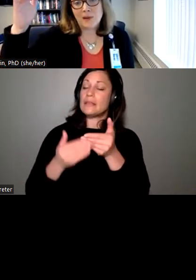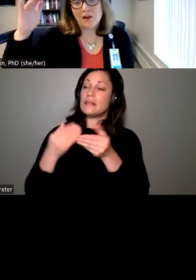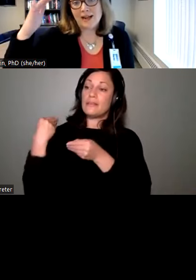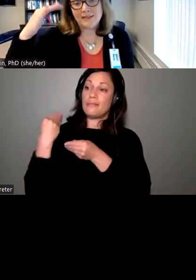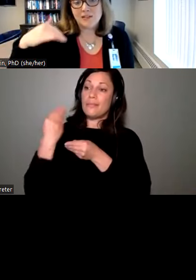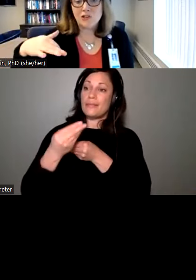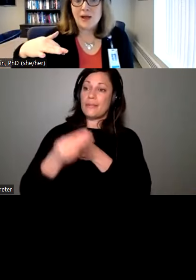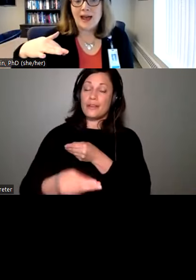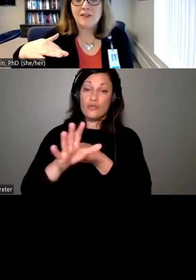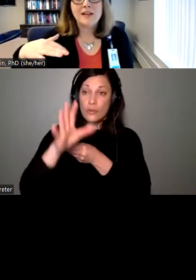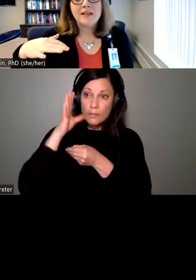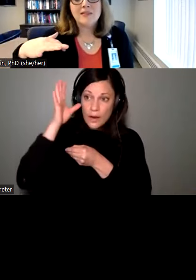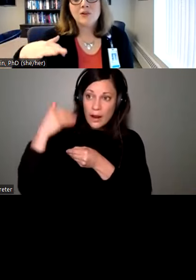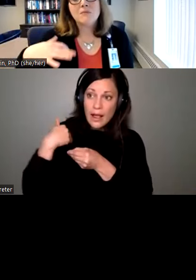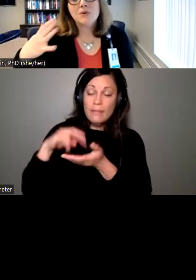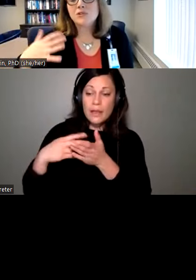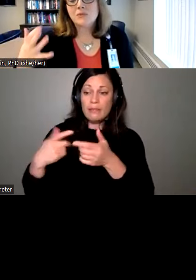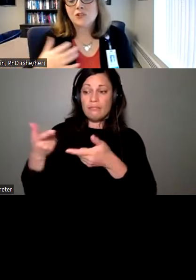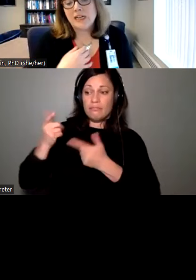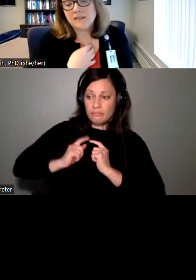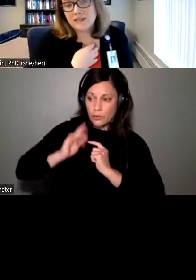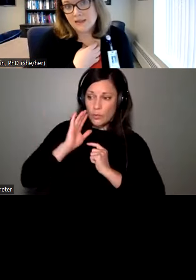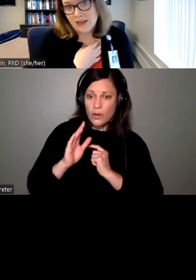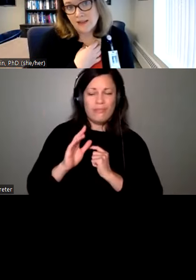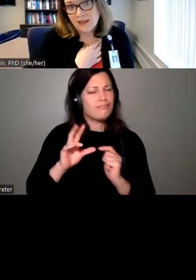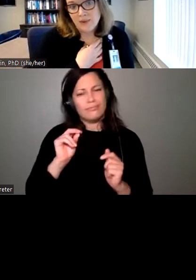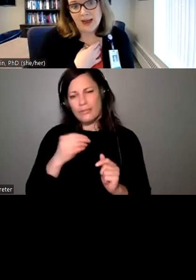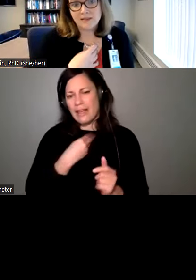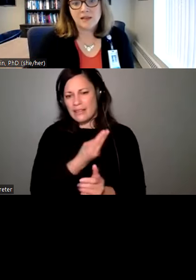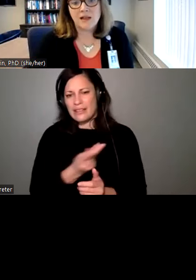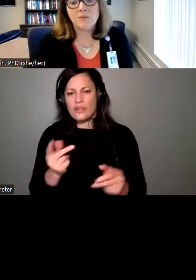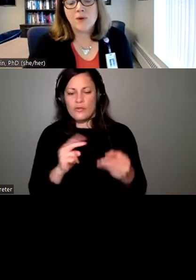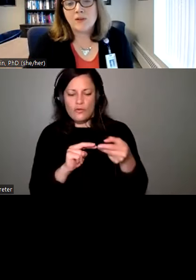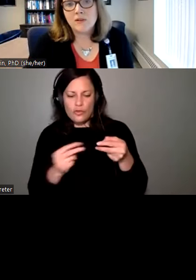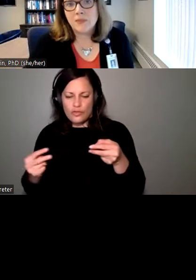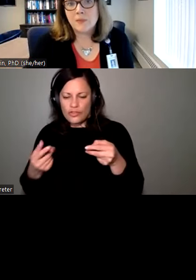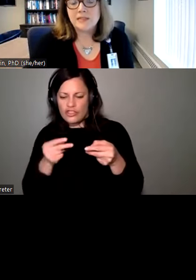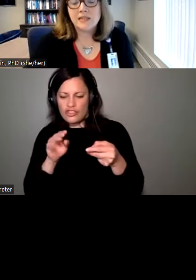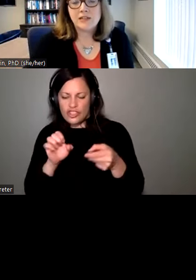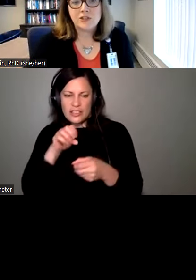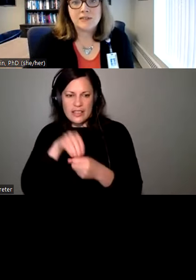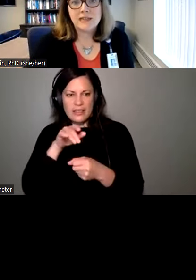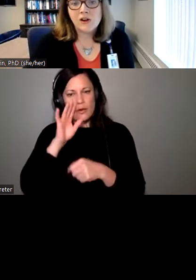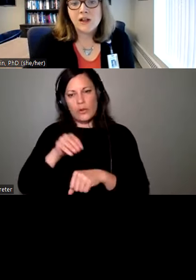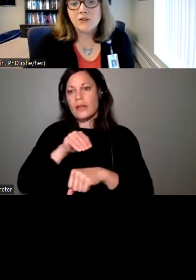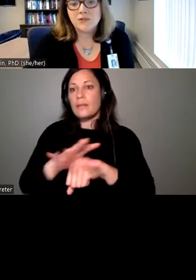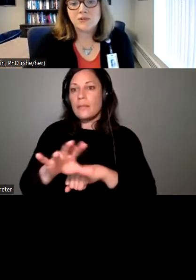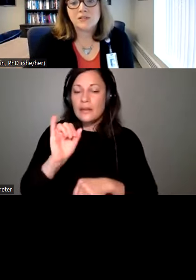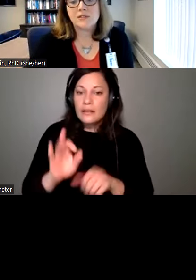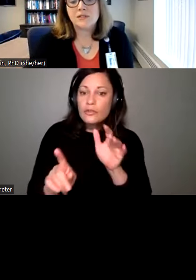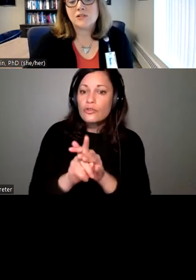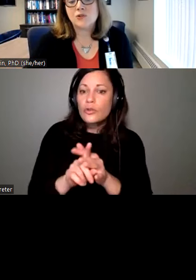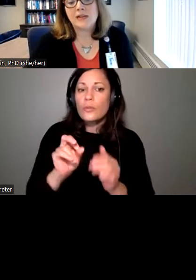if your parent has it, then you have it. There are multiple genes that likely impact whether or not the presentation is there, and